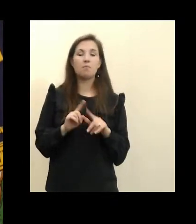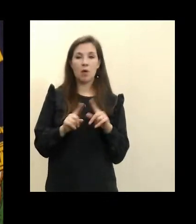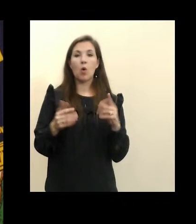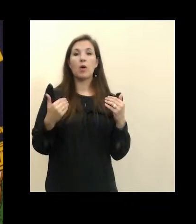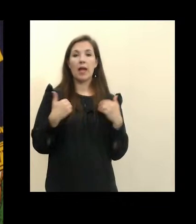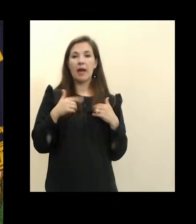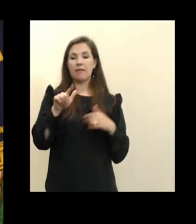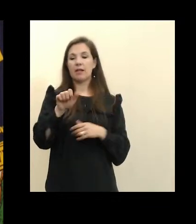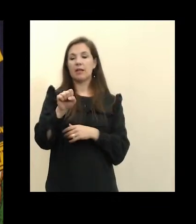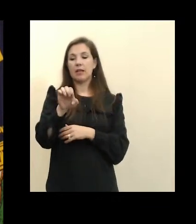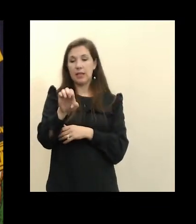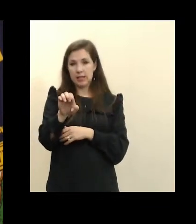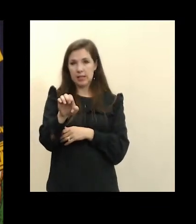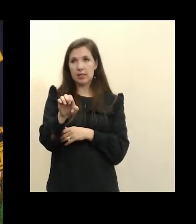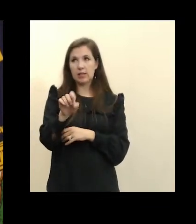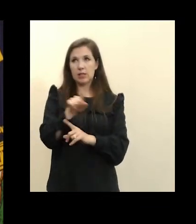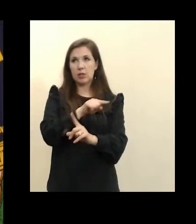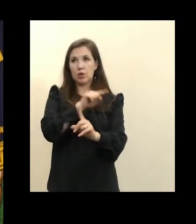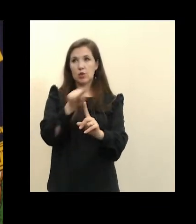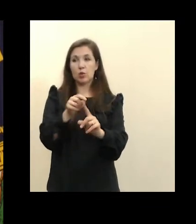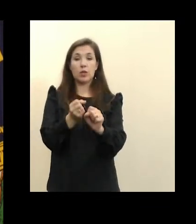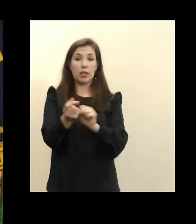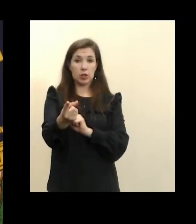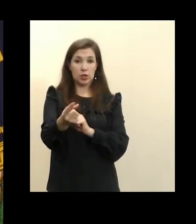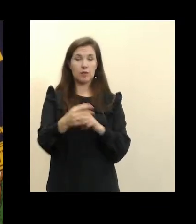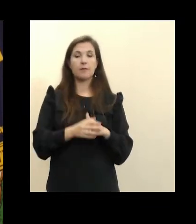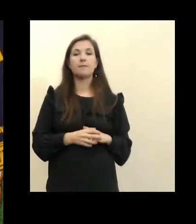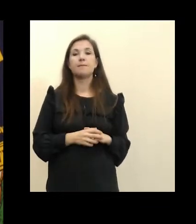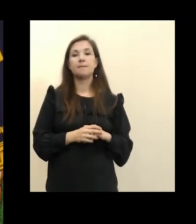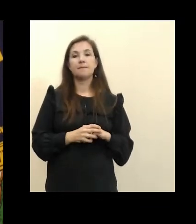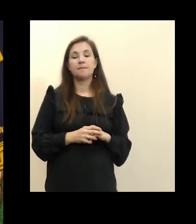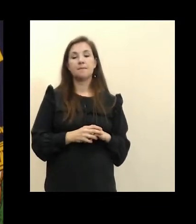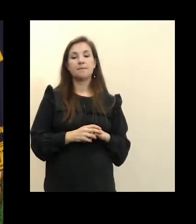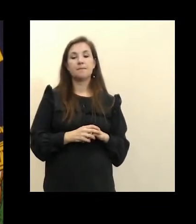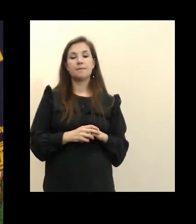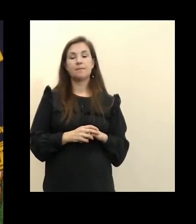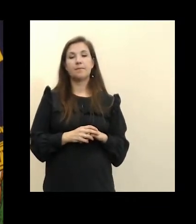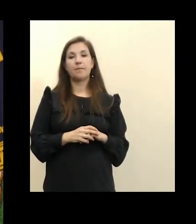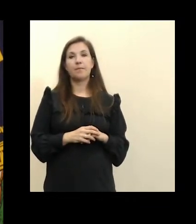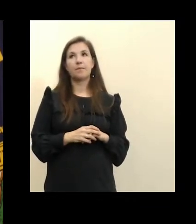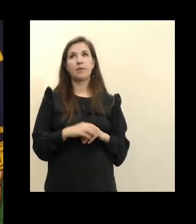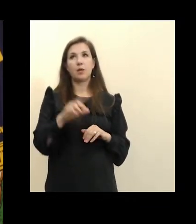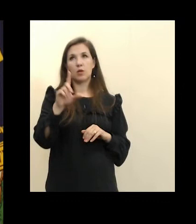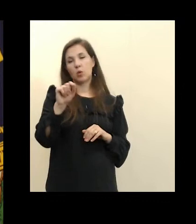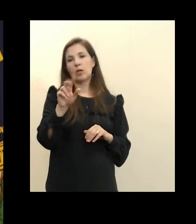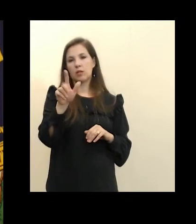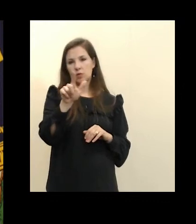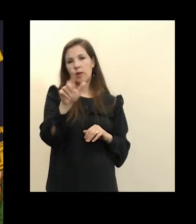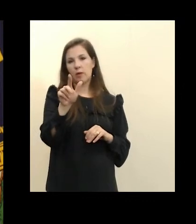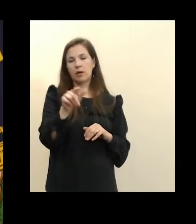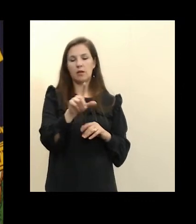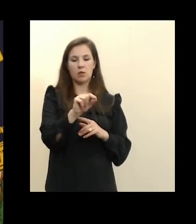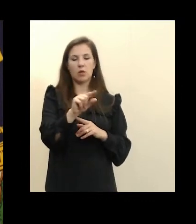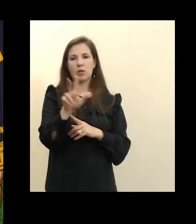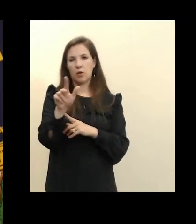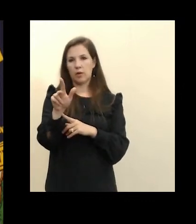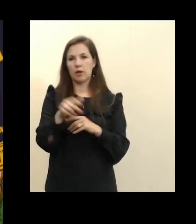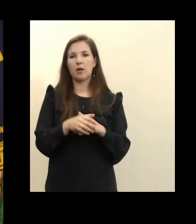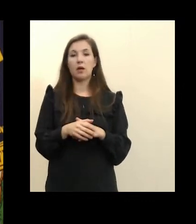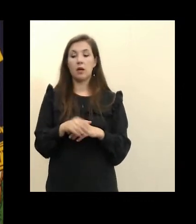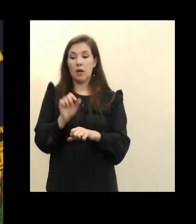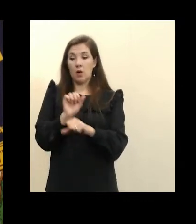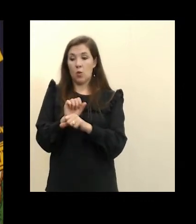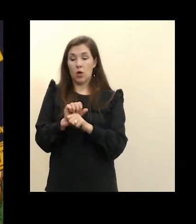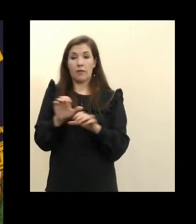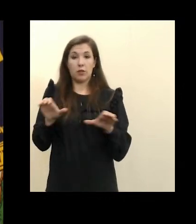have a lease. It runs through next year and or 2023, and there's work that we're going to have to do in